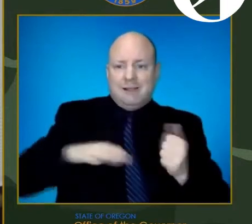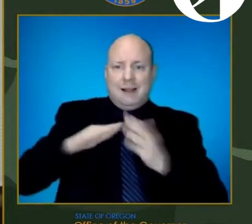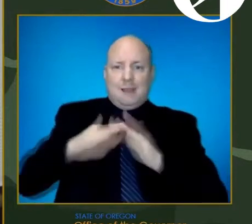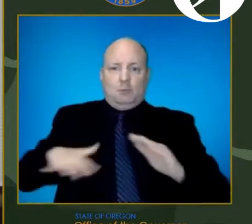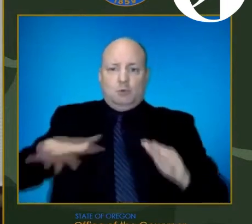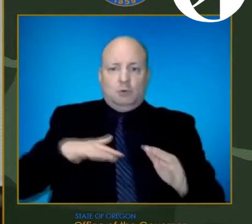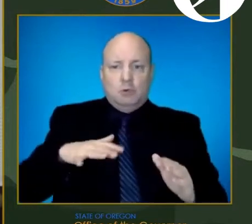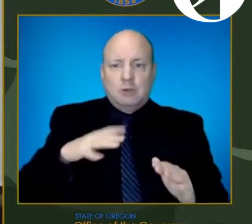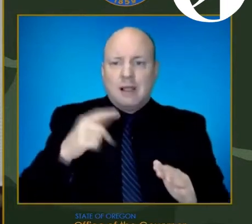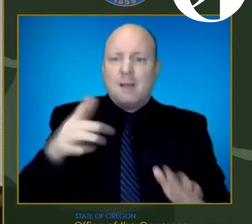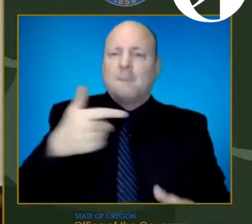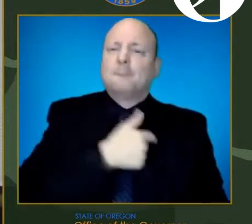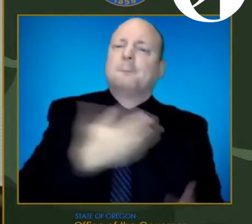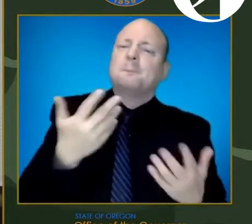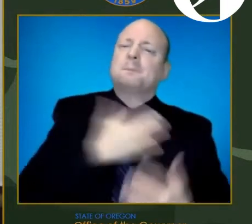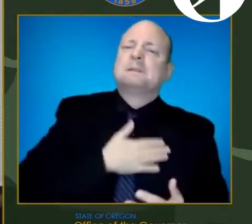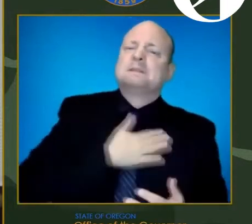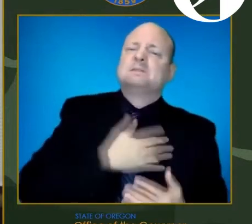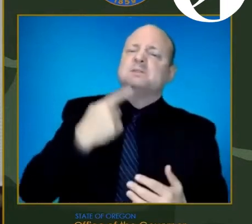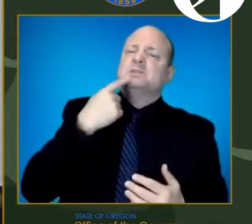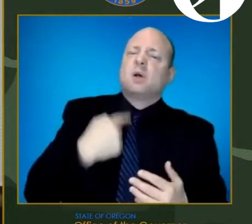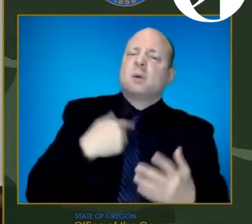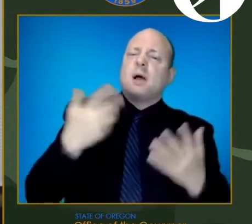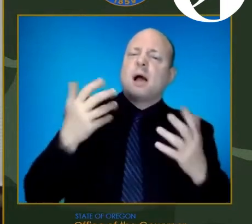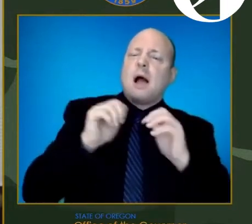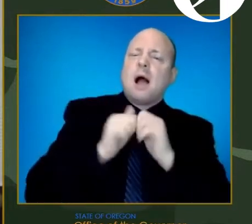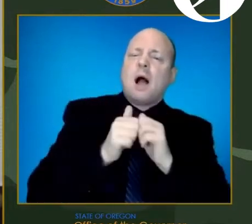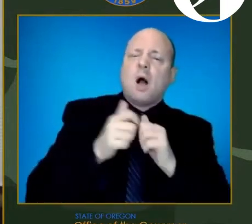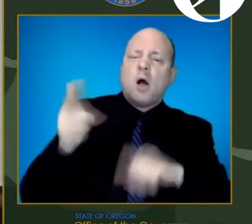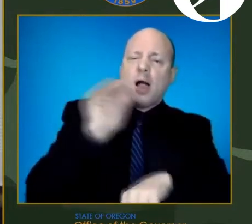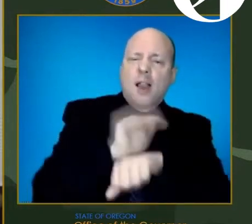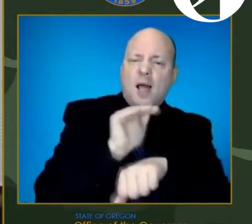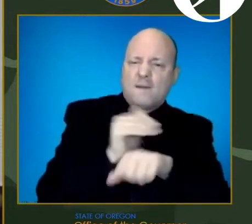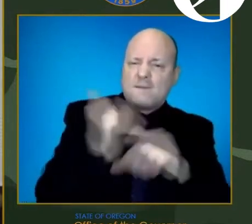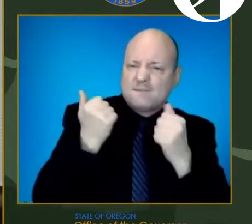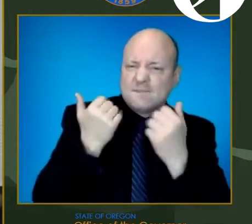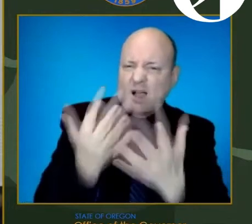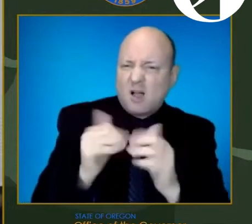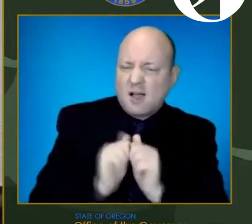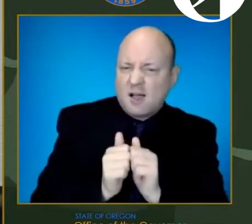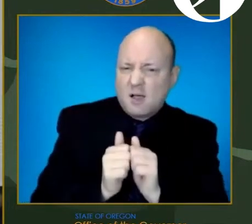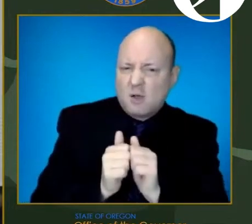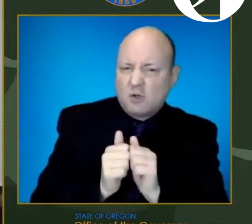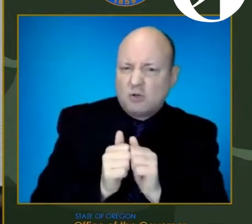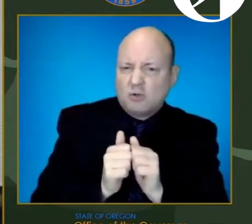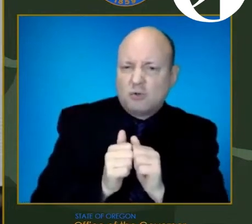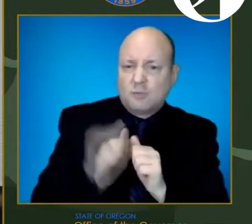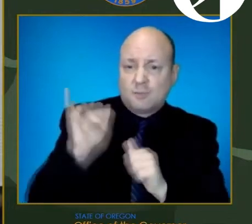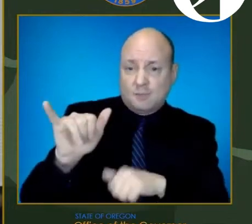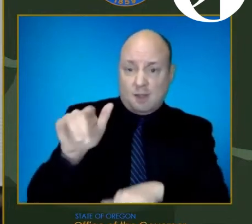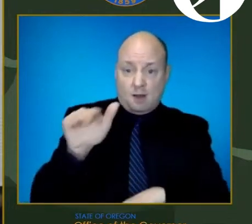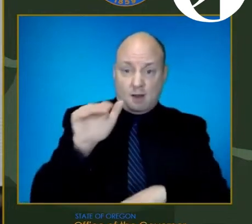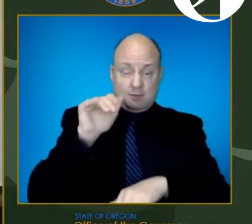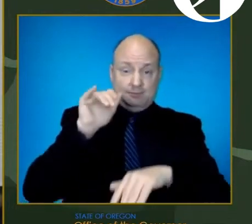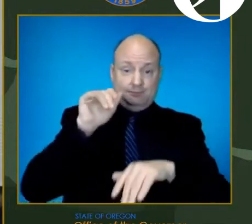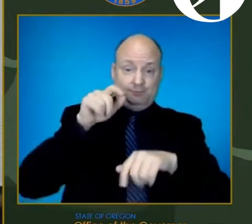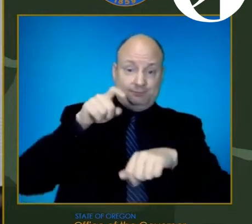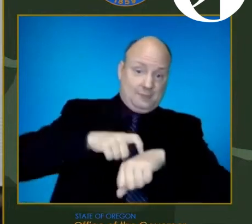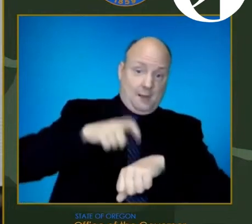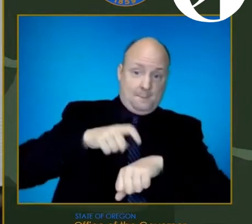us about what happened the night of the fires. Well, the night of the fires, we did have